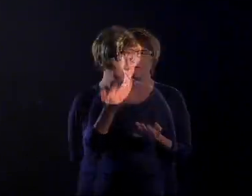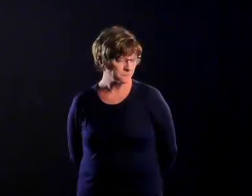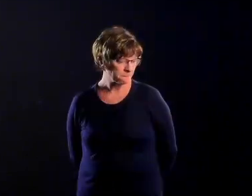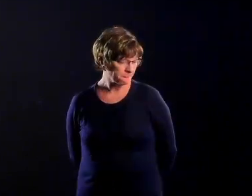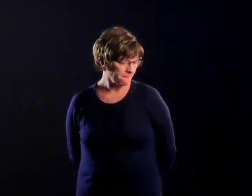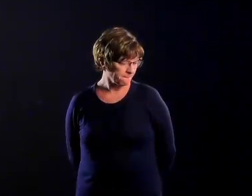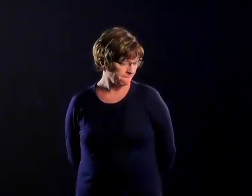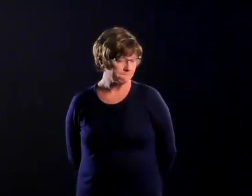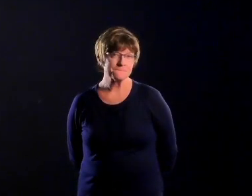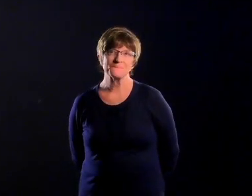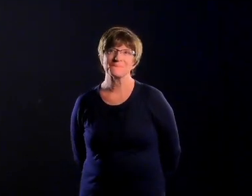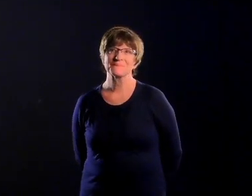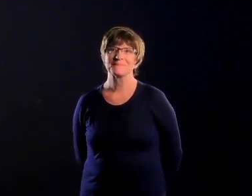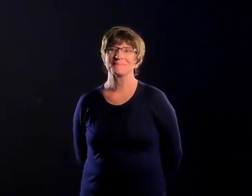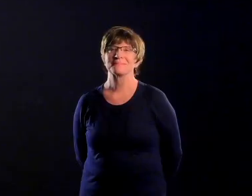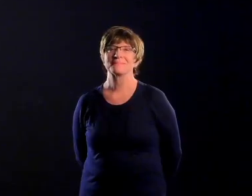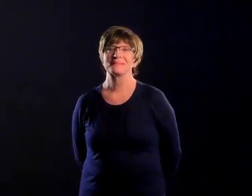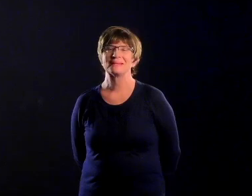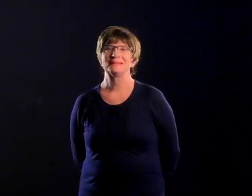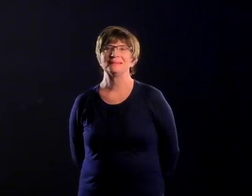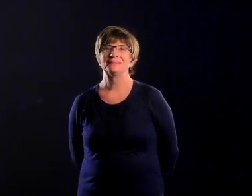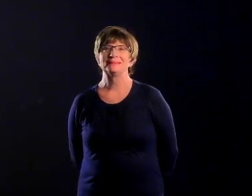look at this.